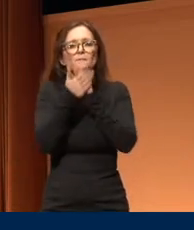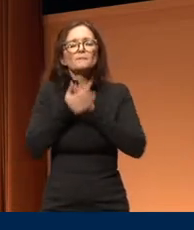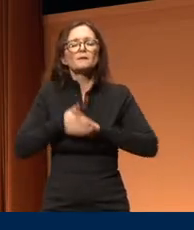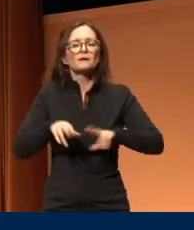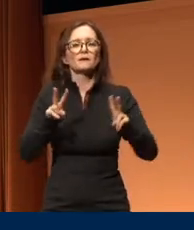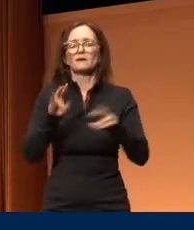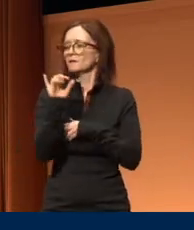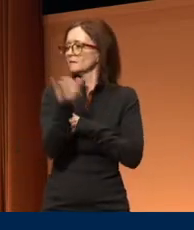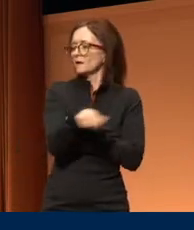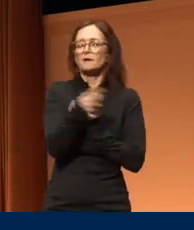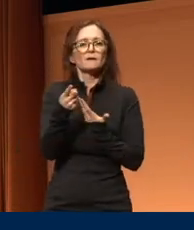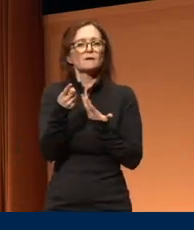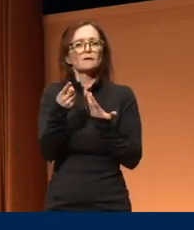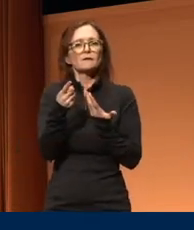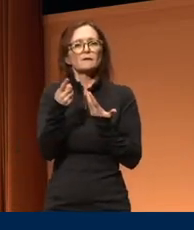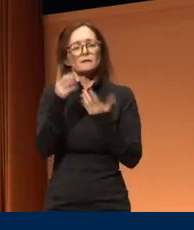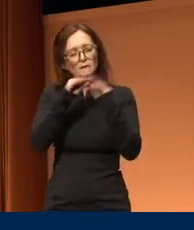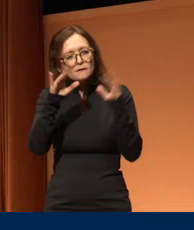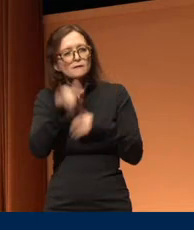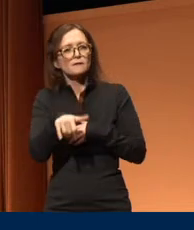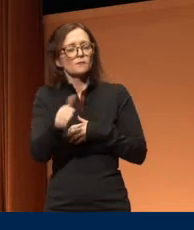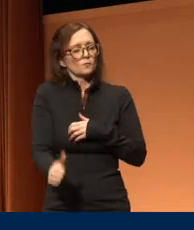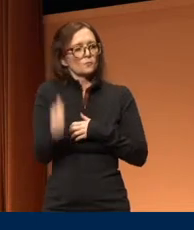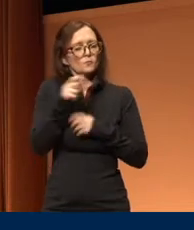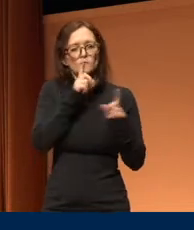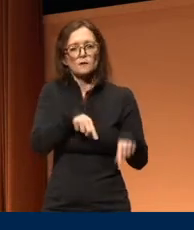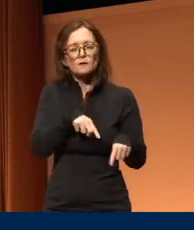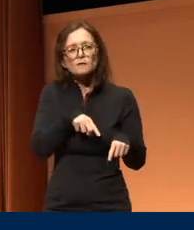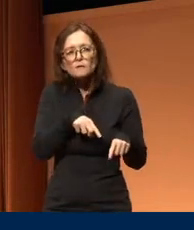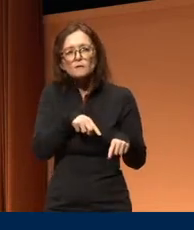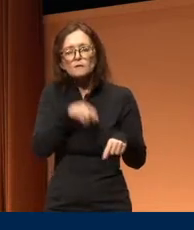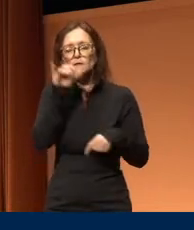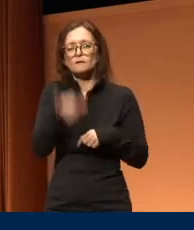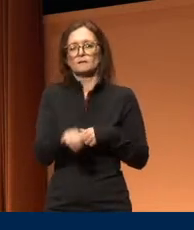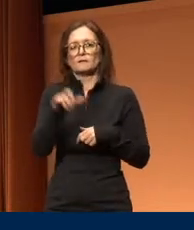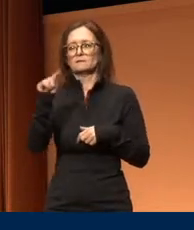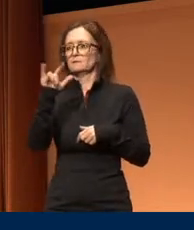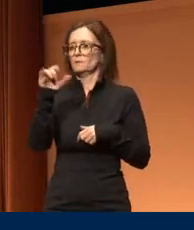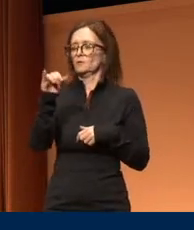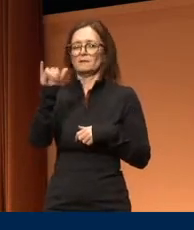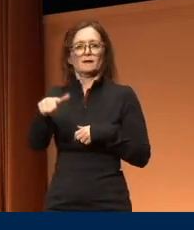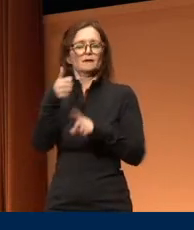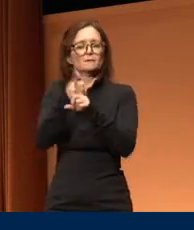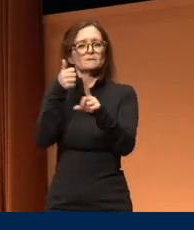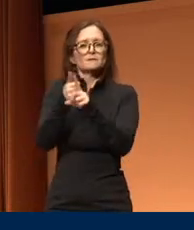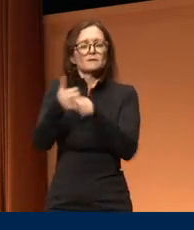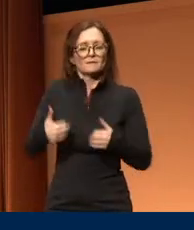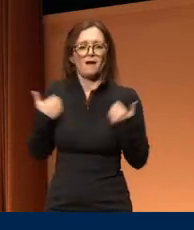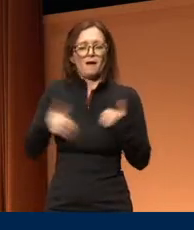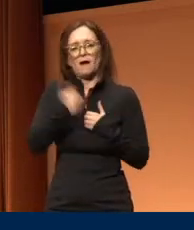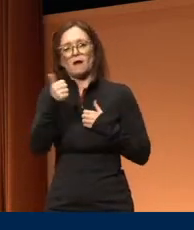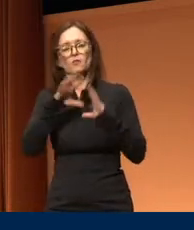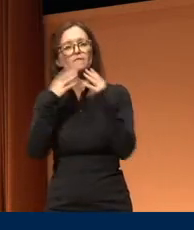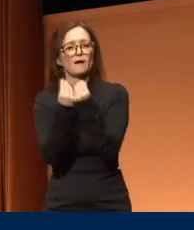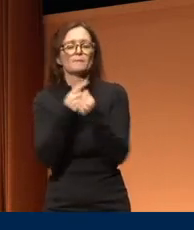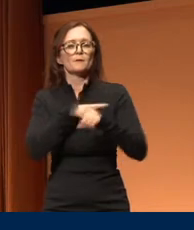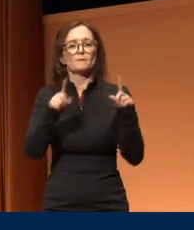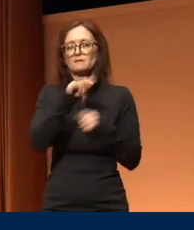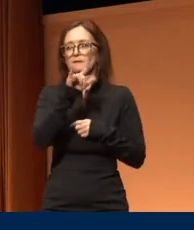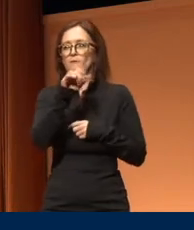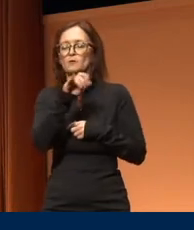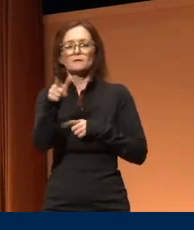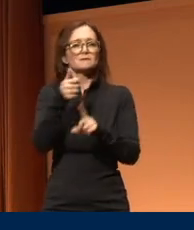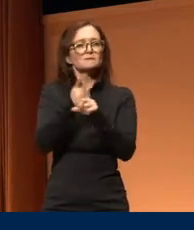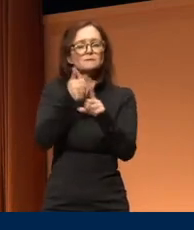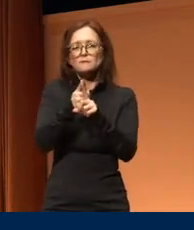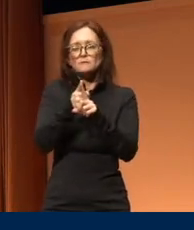his feelings for Juliet that make him refuse to answer the provocations of Tybalt, the young hothead of the other family. When Tybalt starts